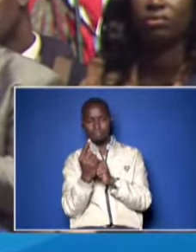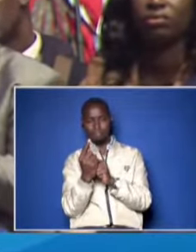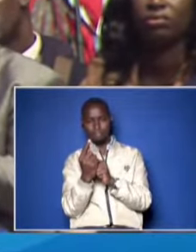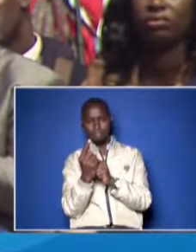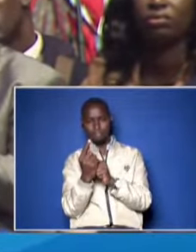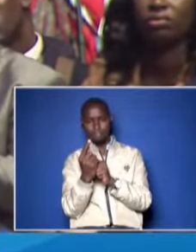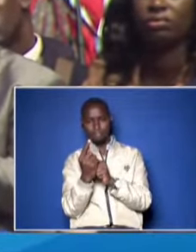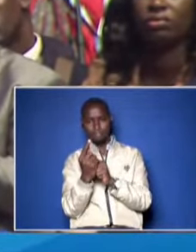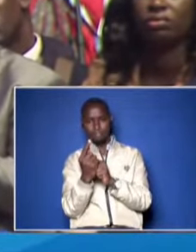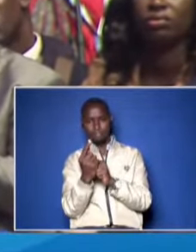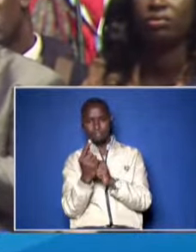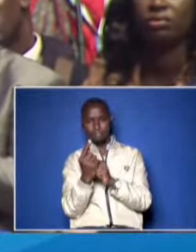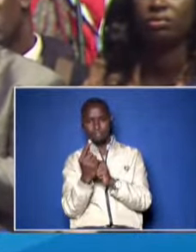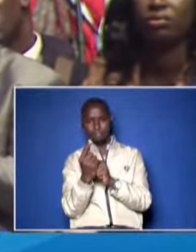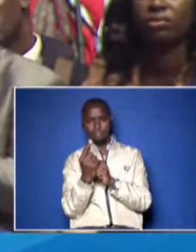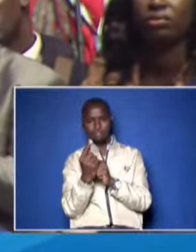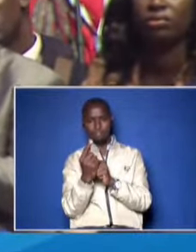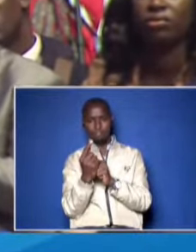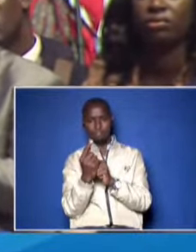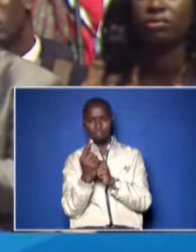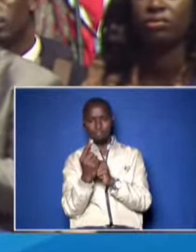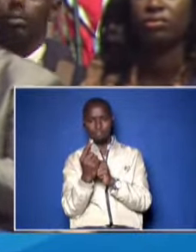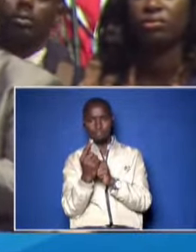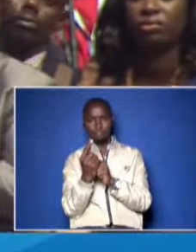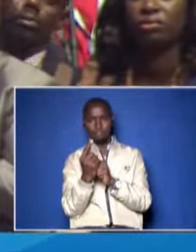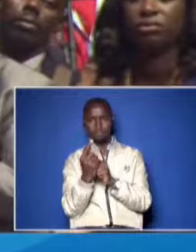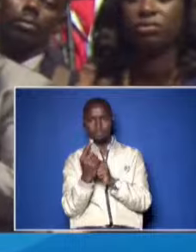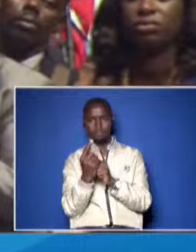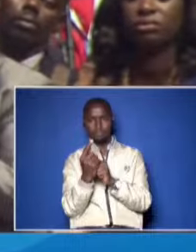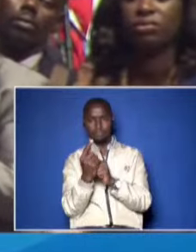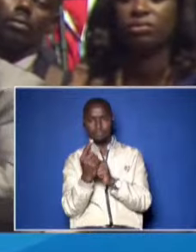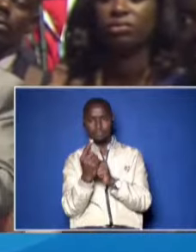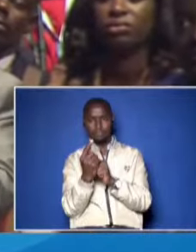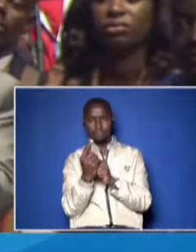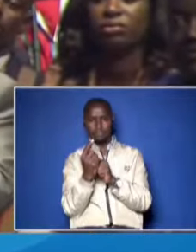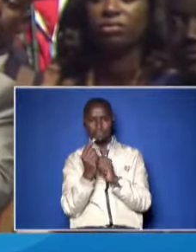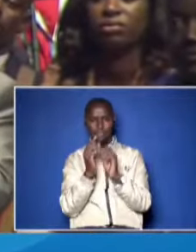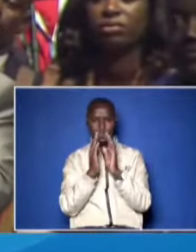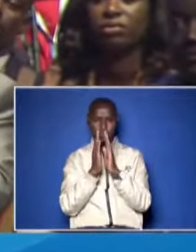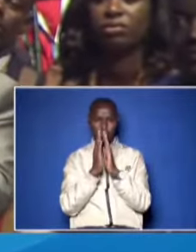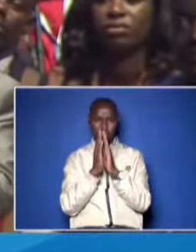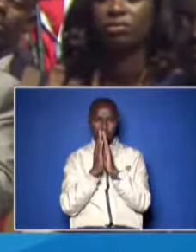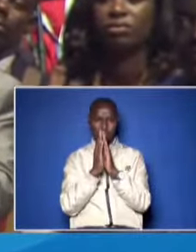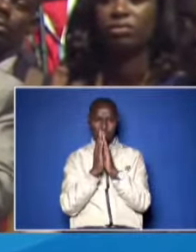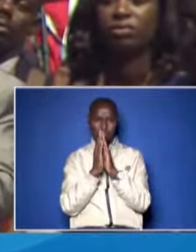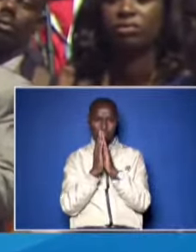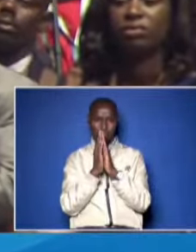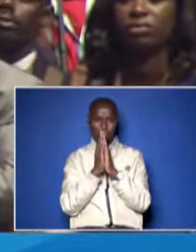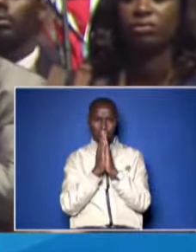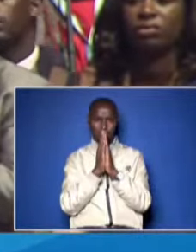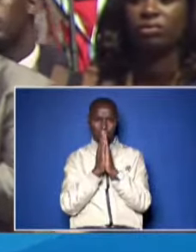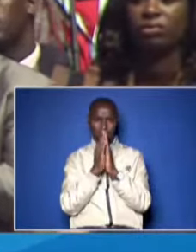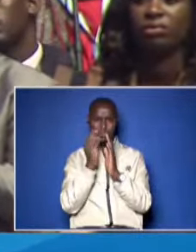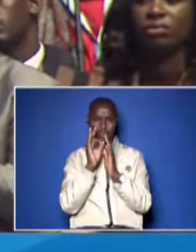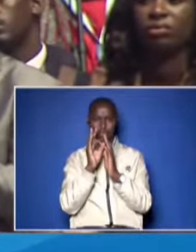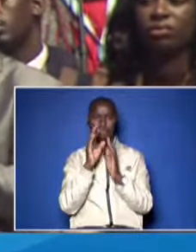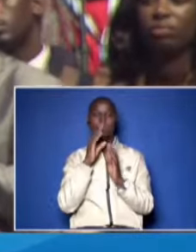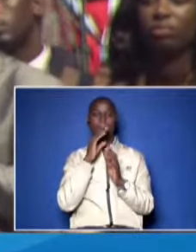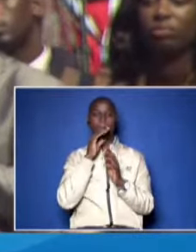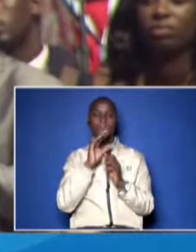thought the story of men is one